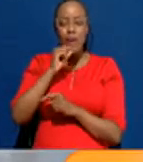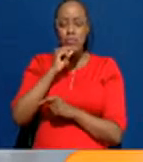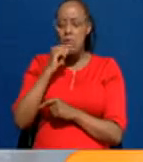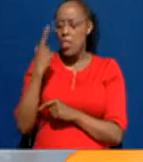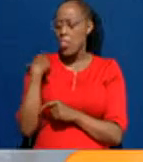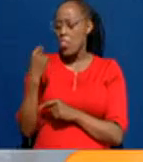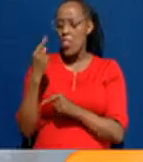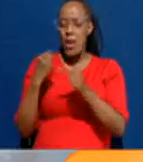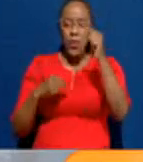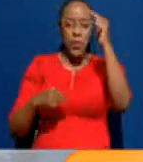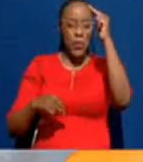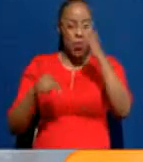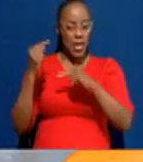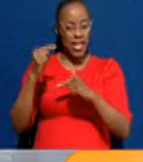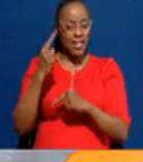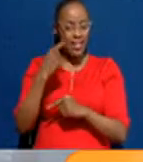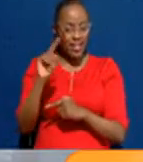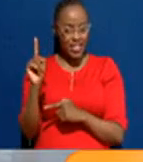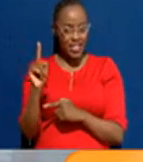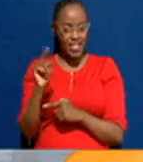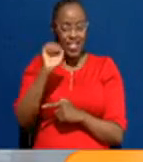alishinda juzi.